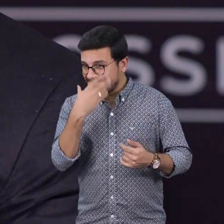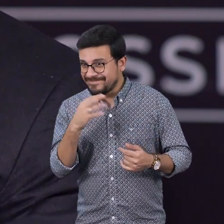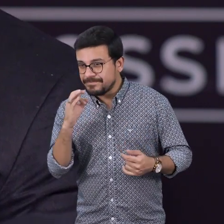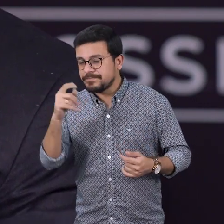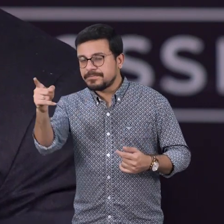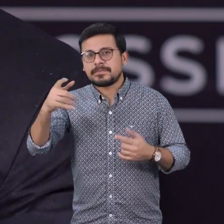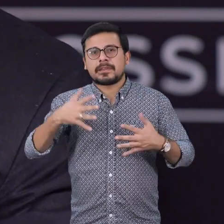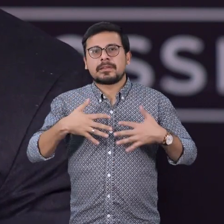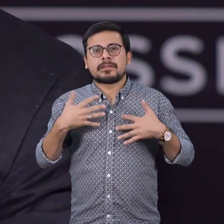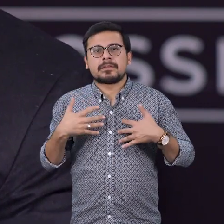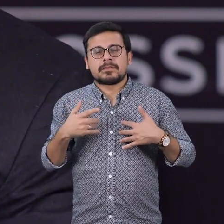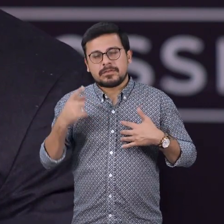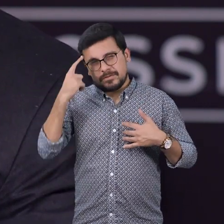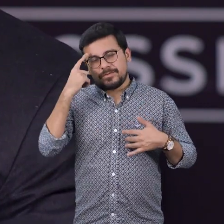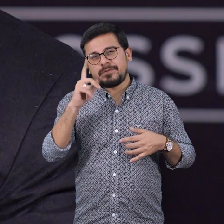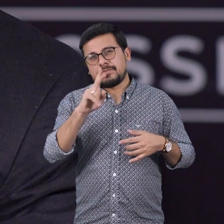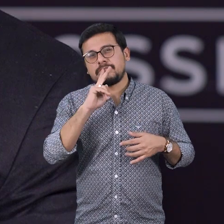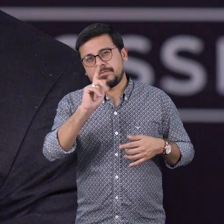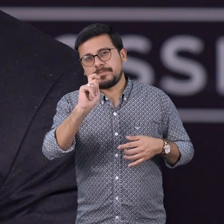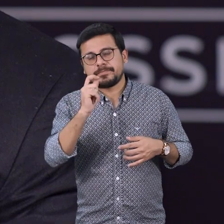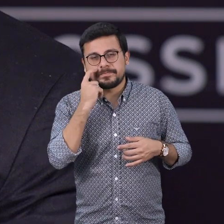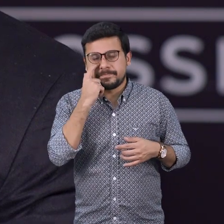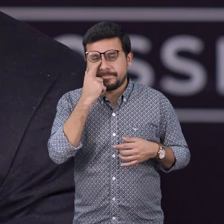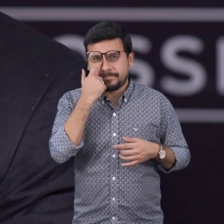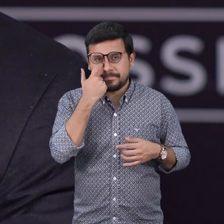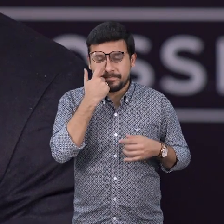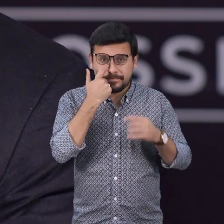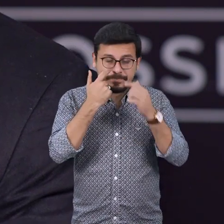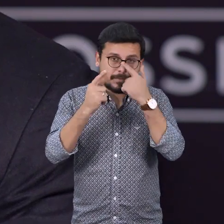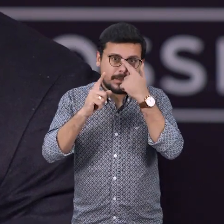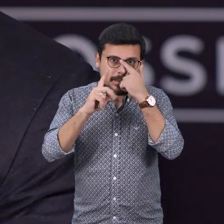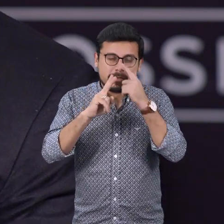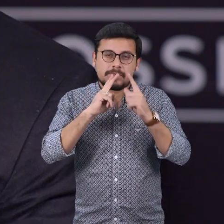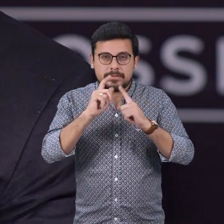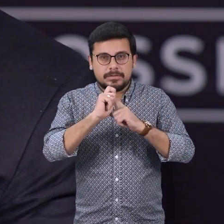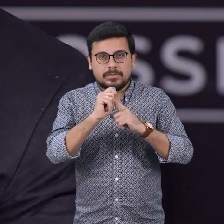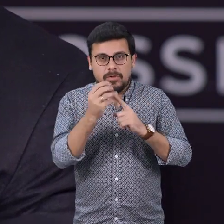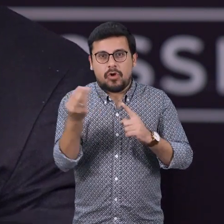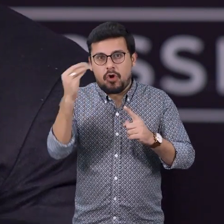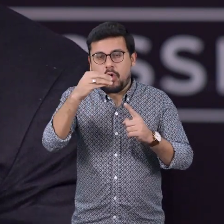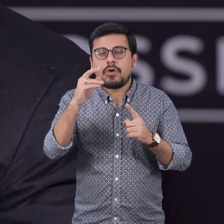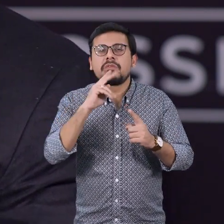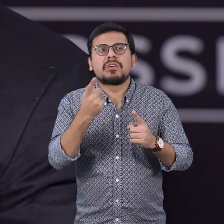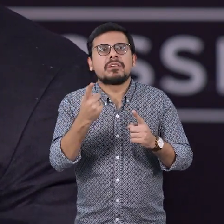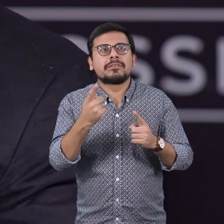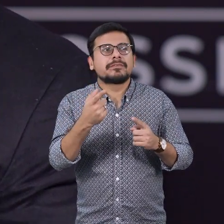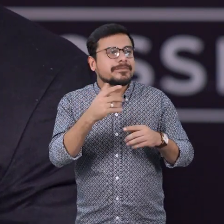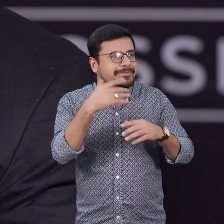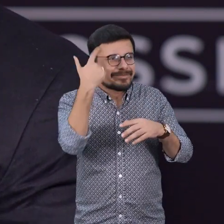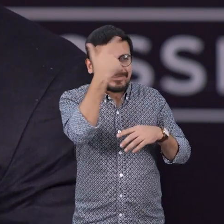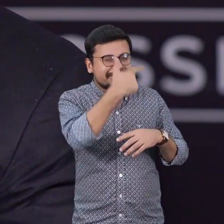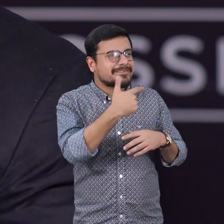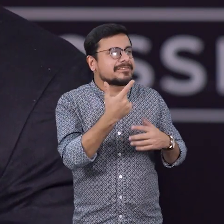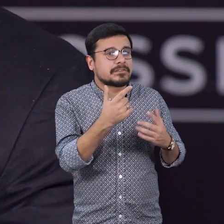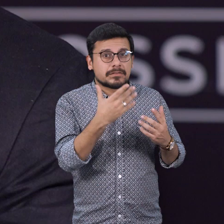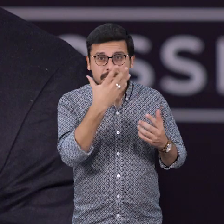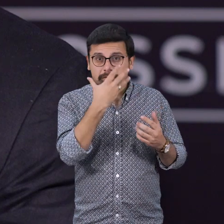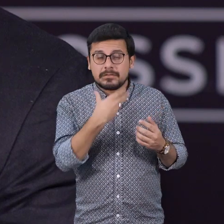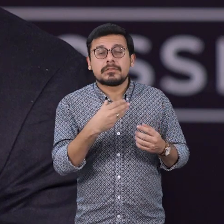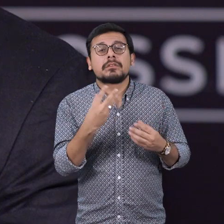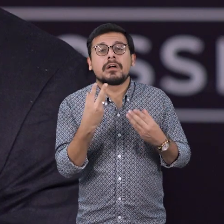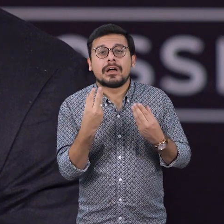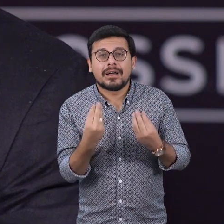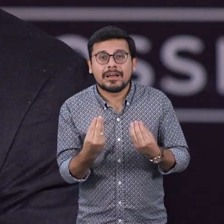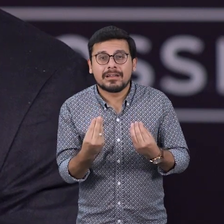fast, and we have become very, very competitive in nature. And we generally,